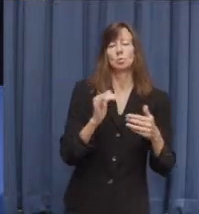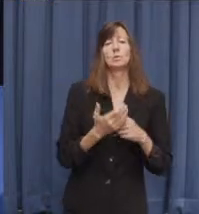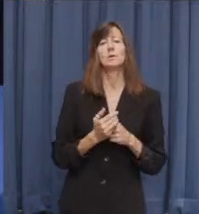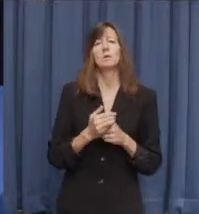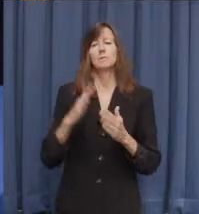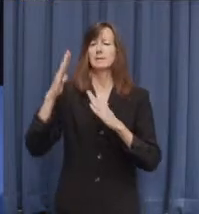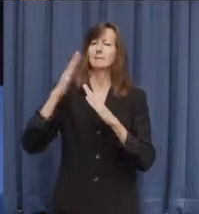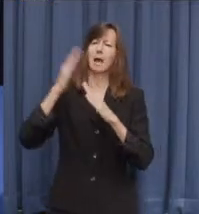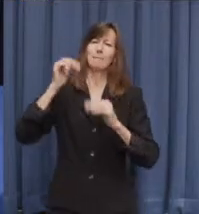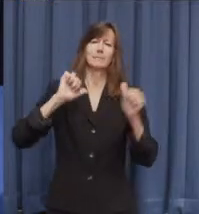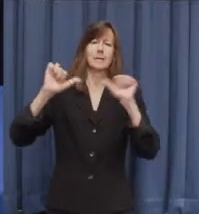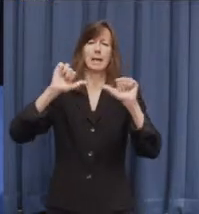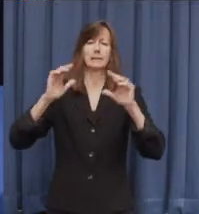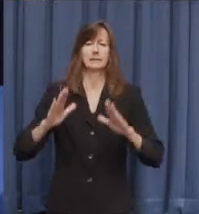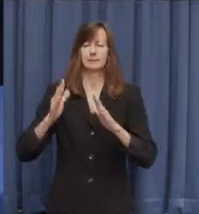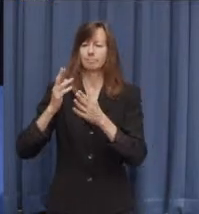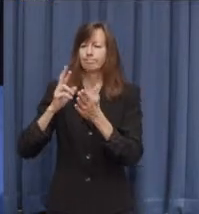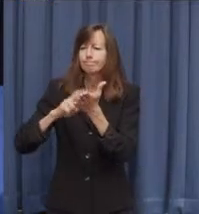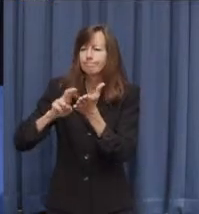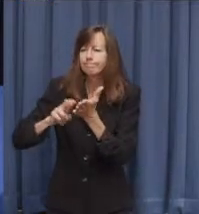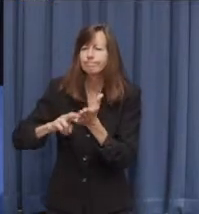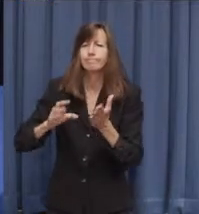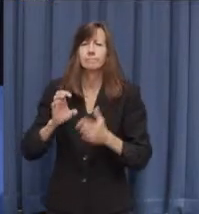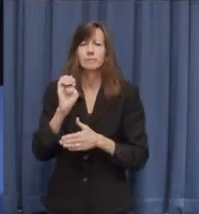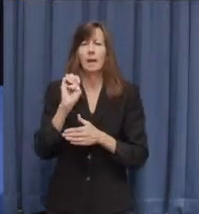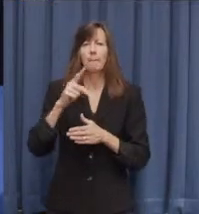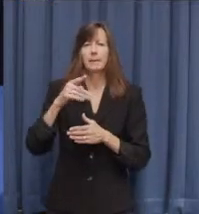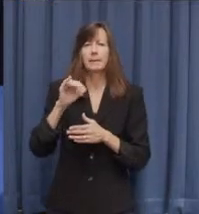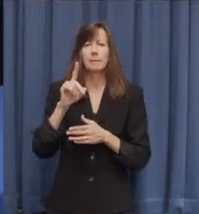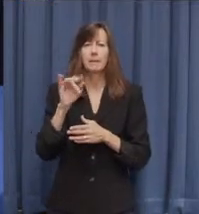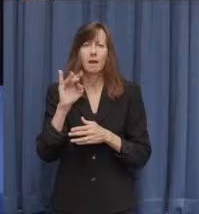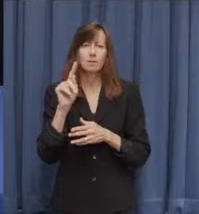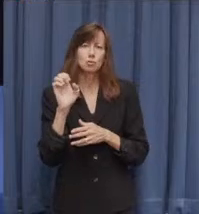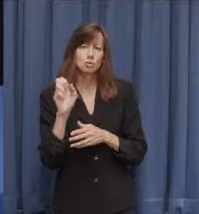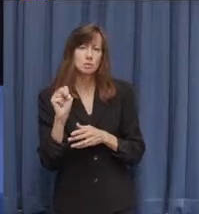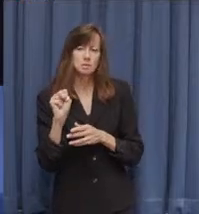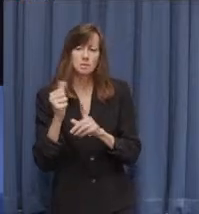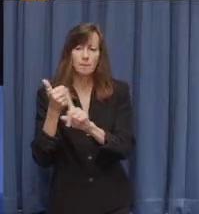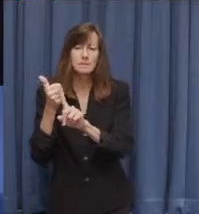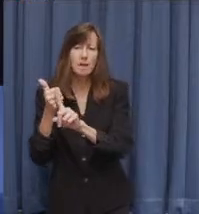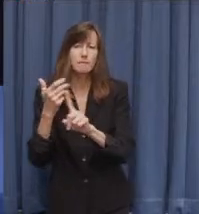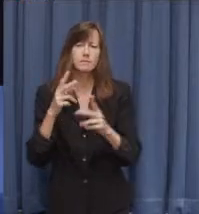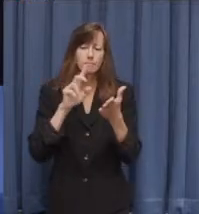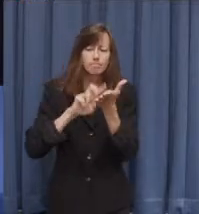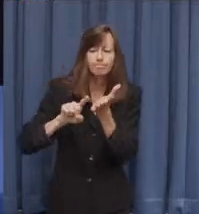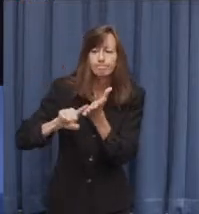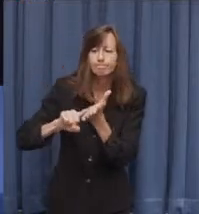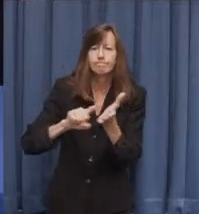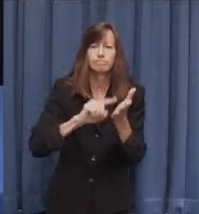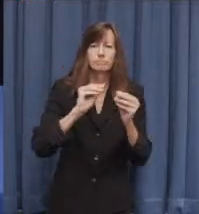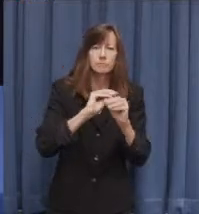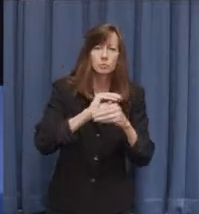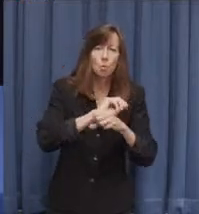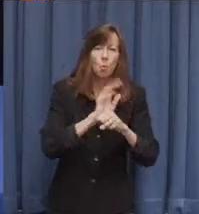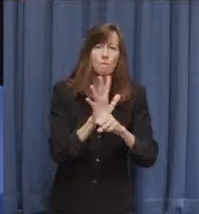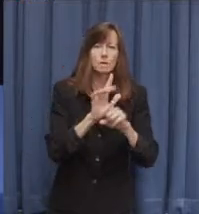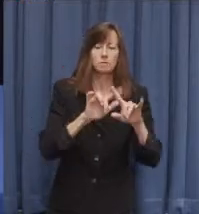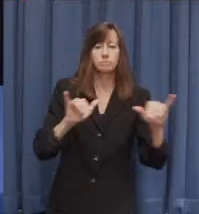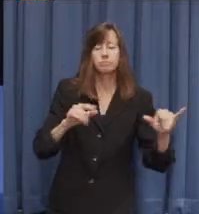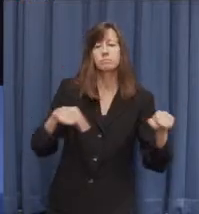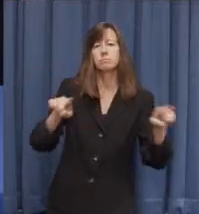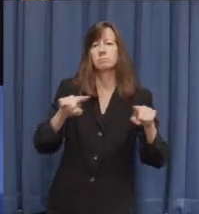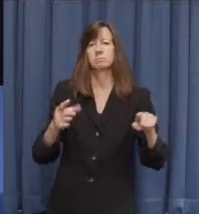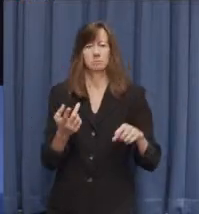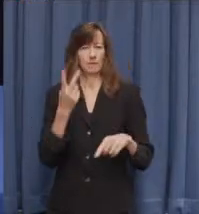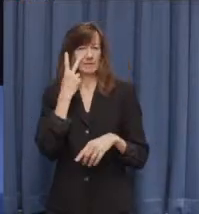scientists that have mapped out sort of what this looks like really until we have a vaccine. The reality that, yes,